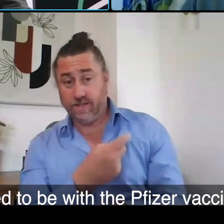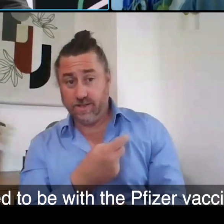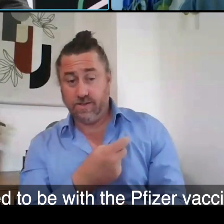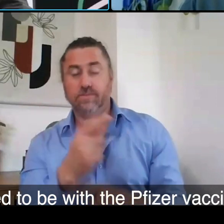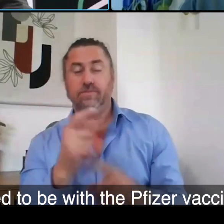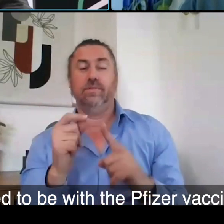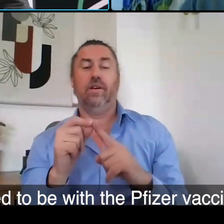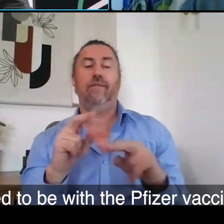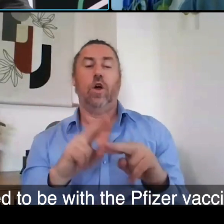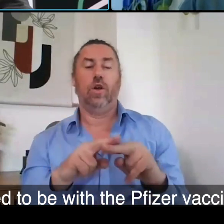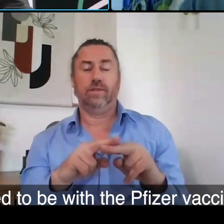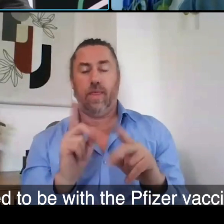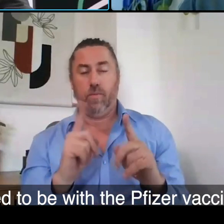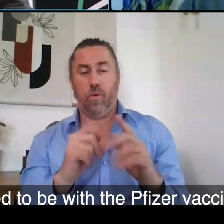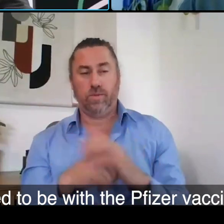the Pfizer vaccine.